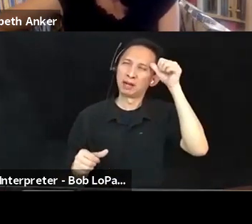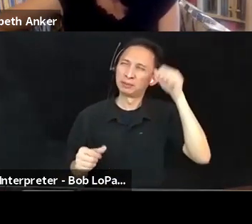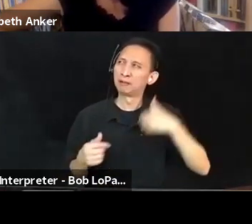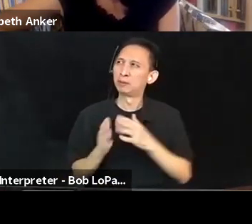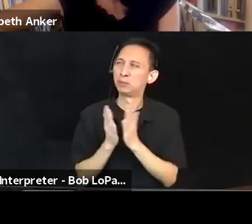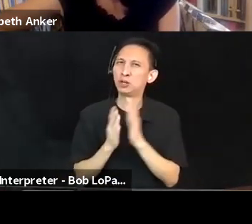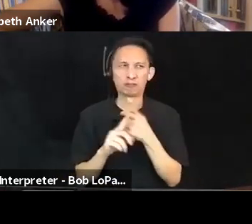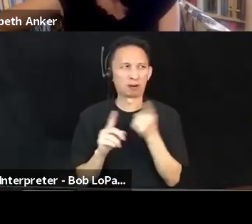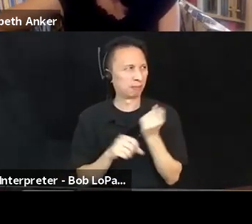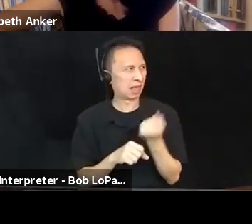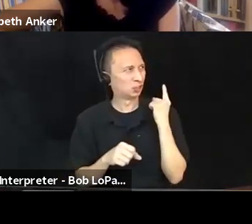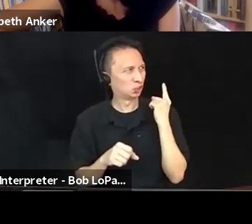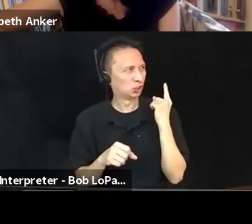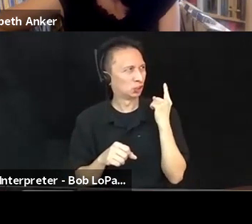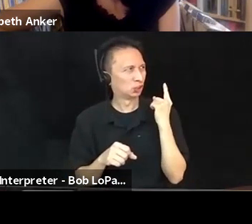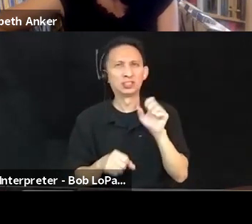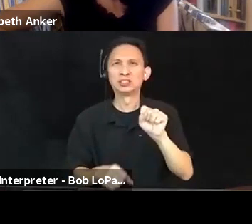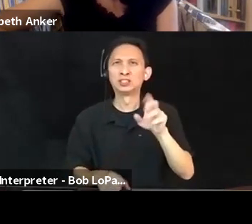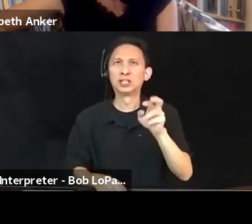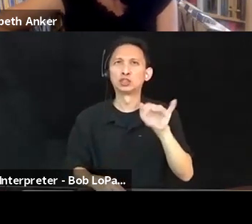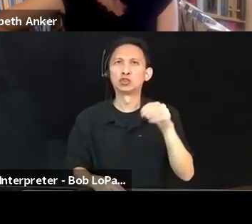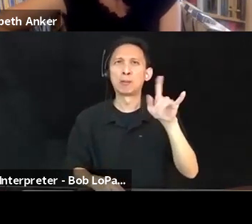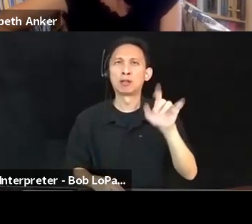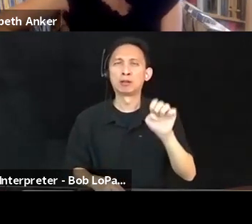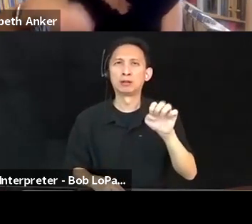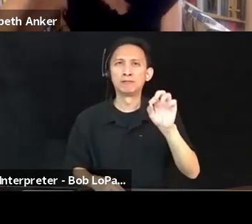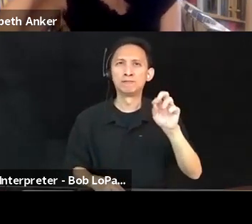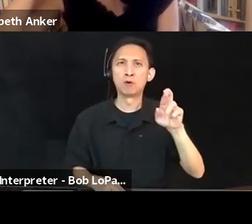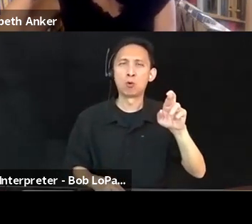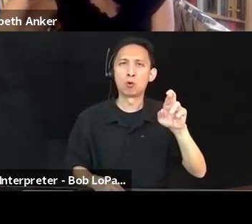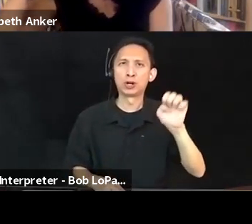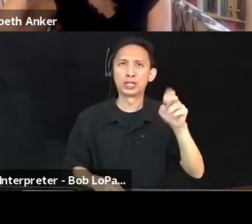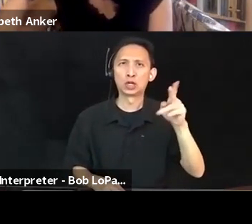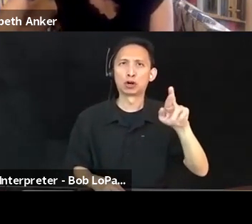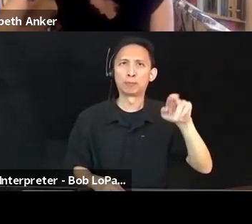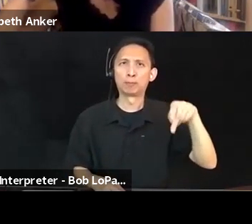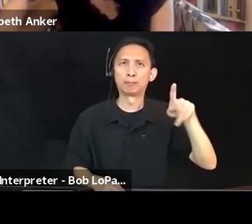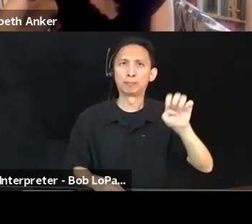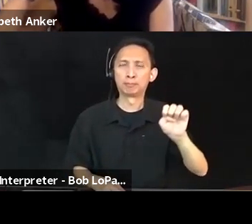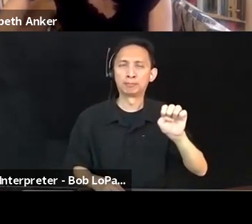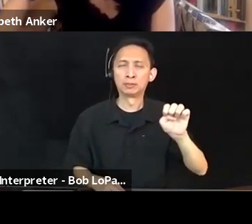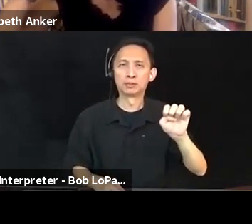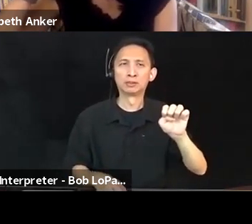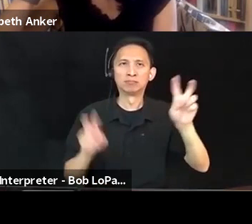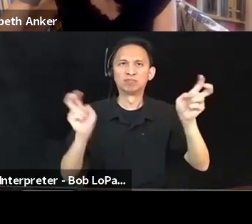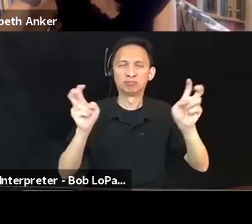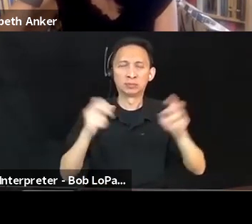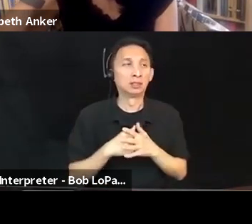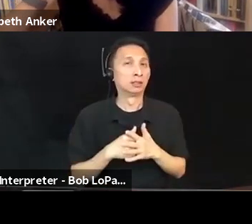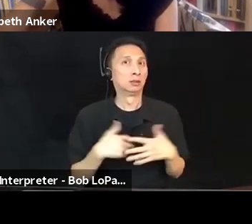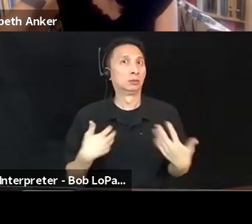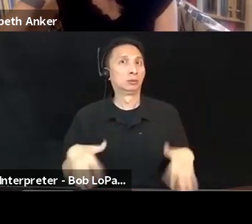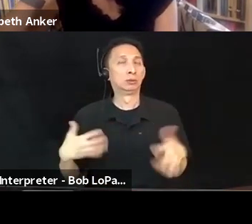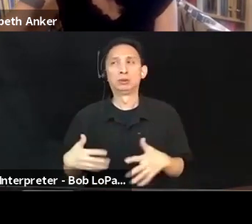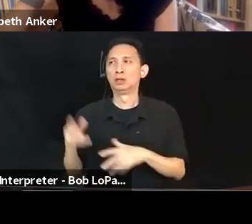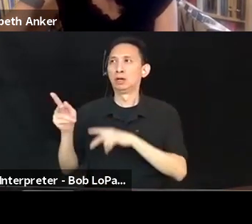The Scramble for Europe, which is a whole story about huge, growth of populations in